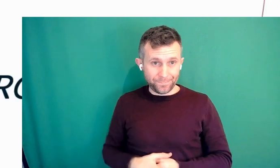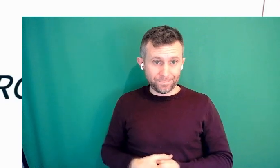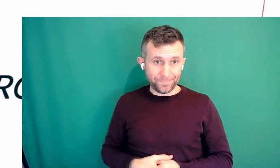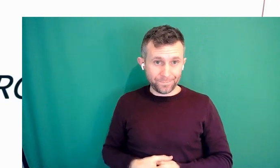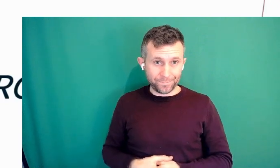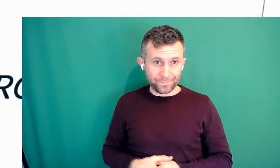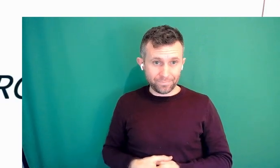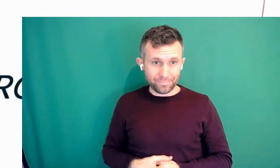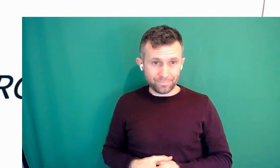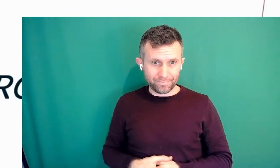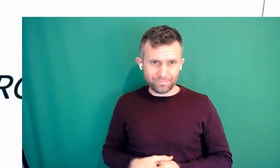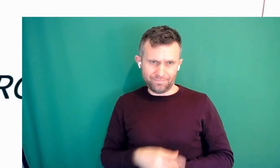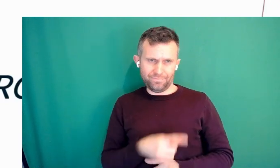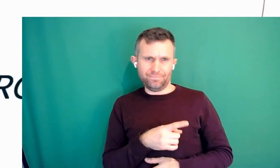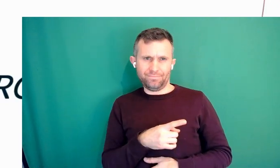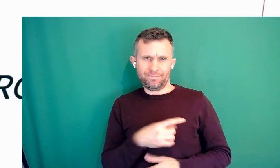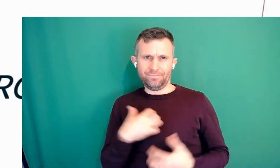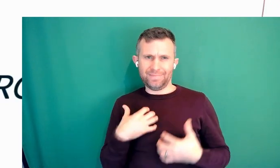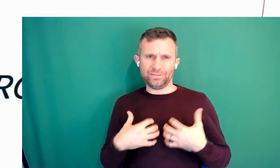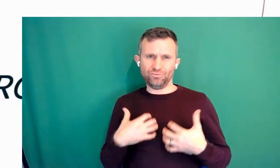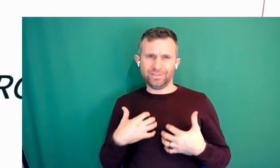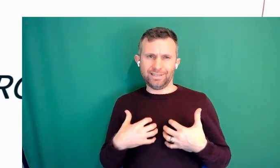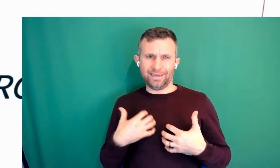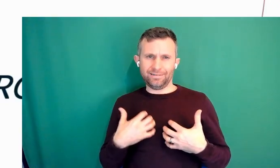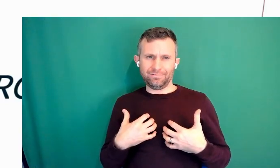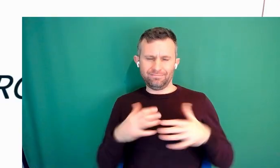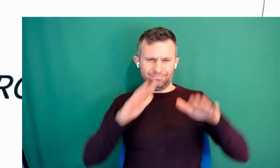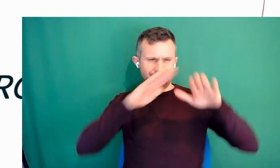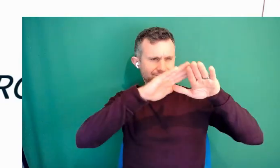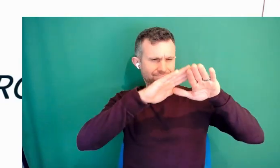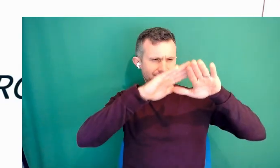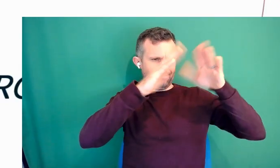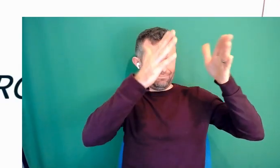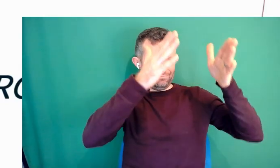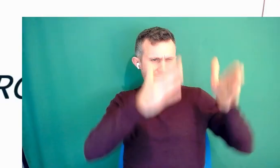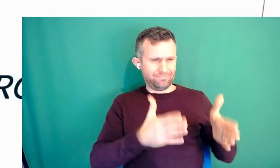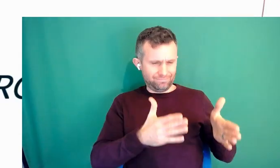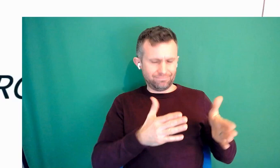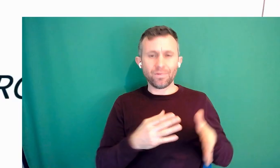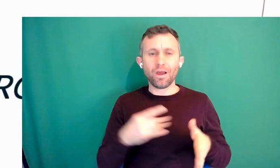paint it red, and put a phone inside,